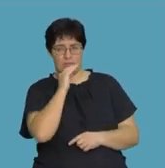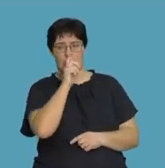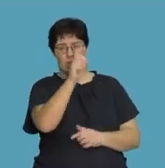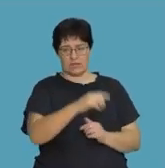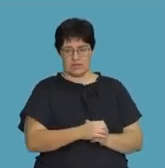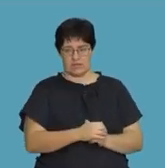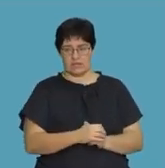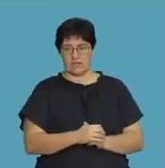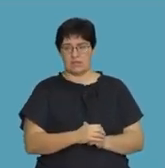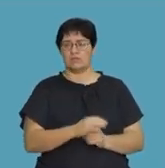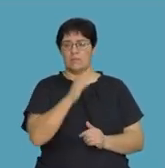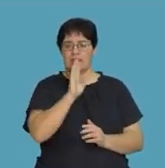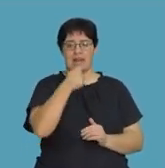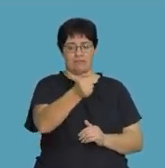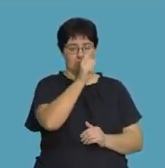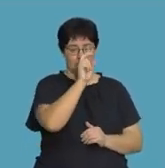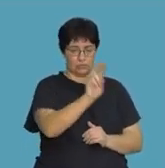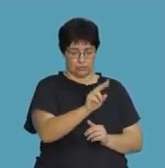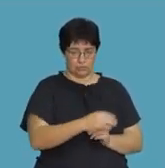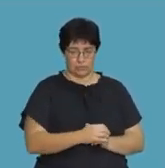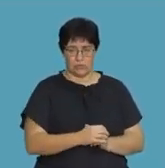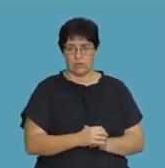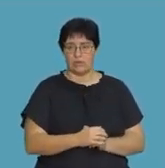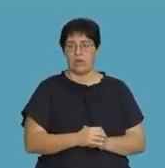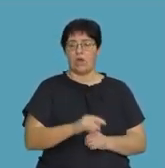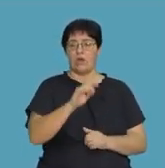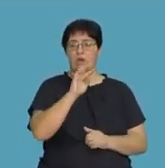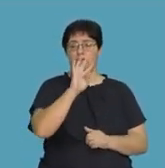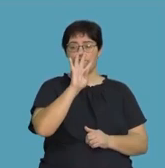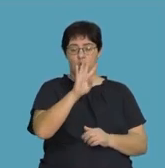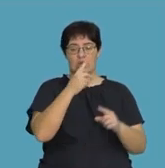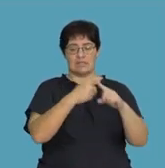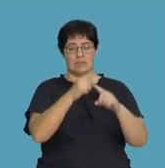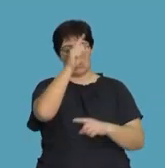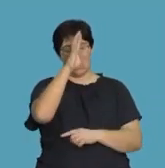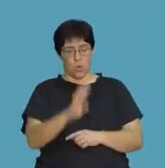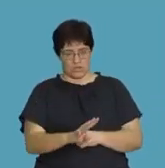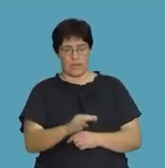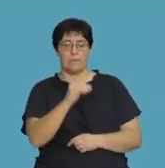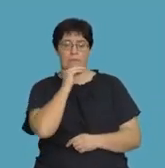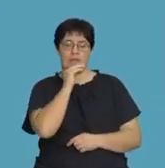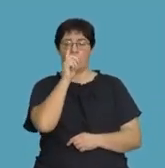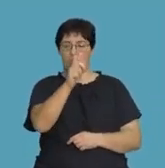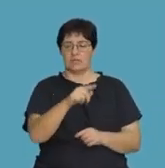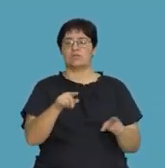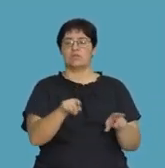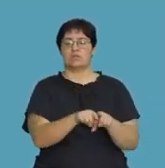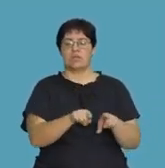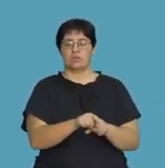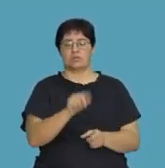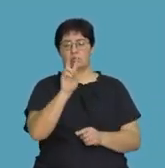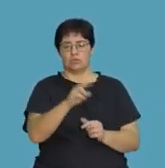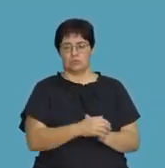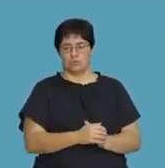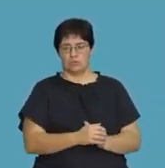is 1, so I will be left with just the 2 there. And then 4 multiplied by a quarter, it will just be 1